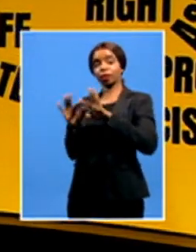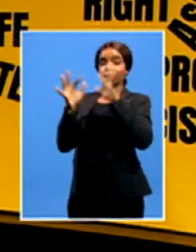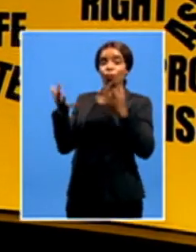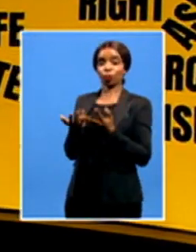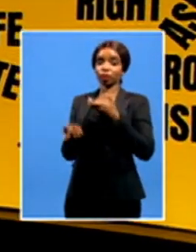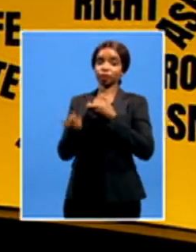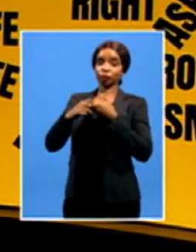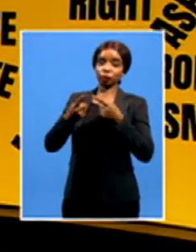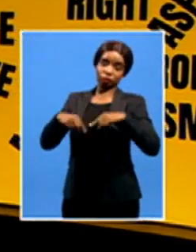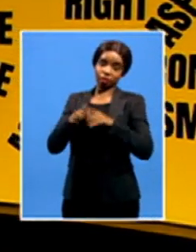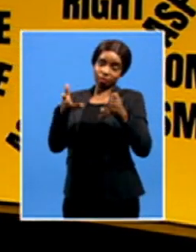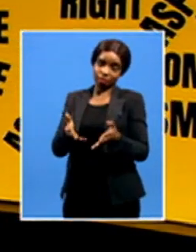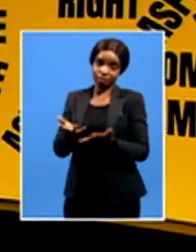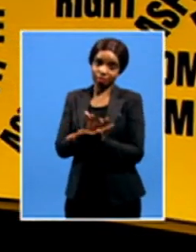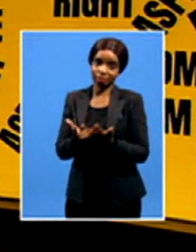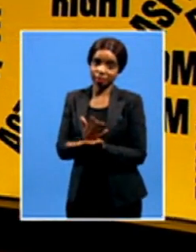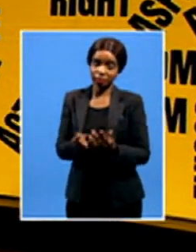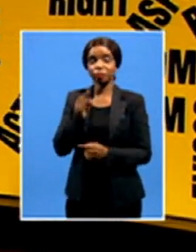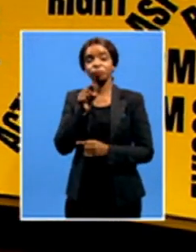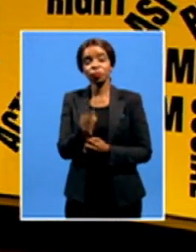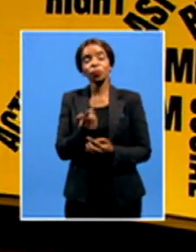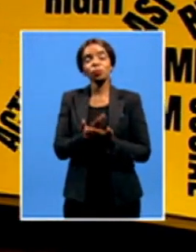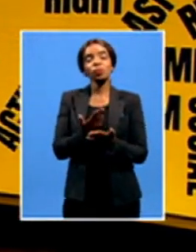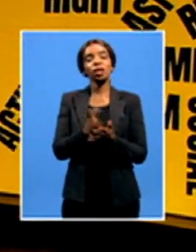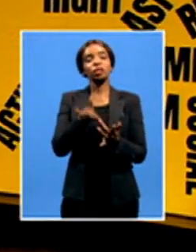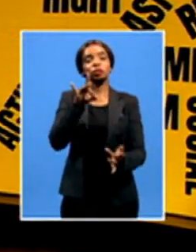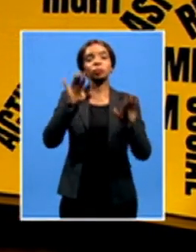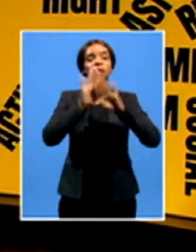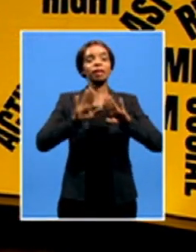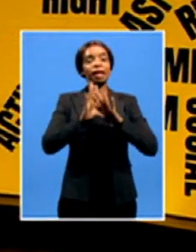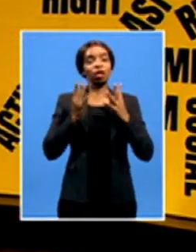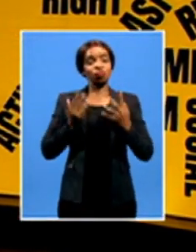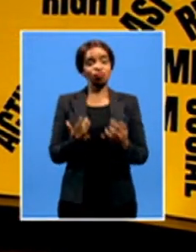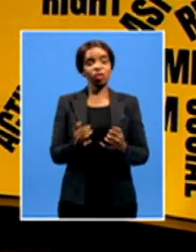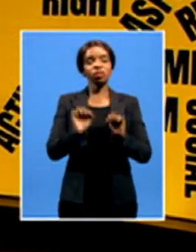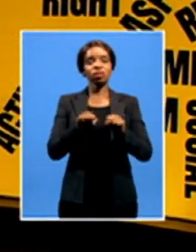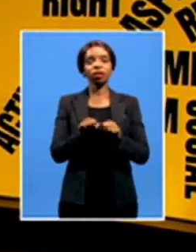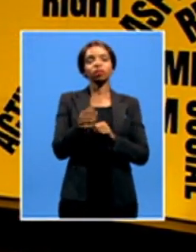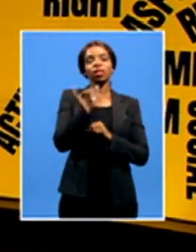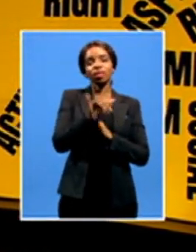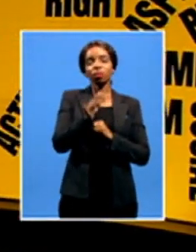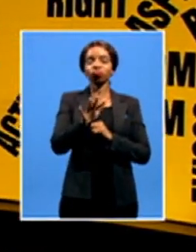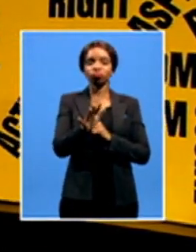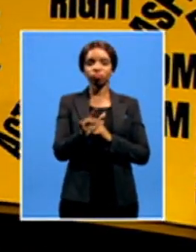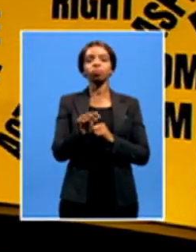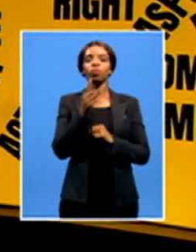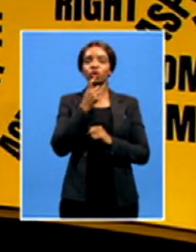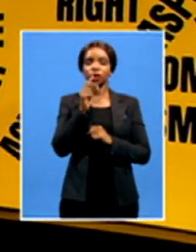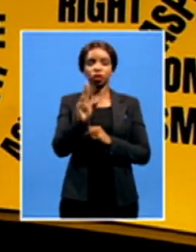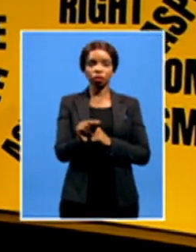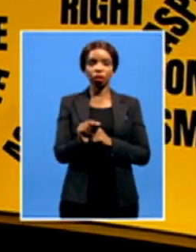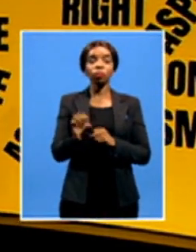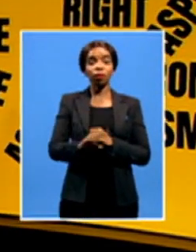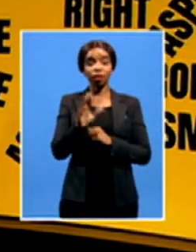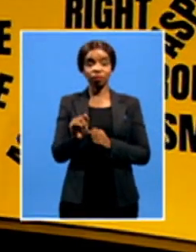world in these debates. So right here, choose a color. Green is yes, yellow is maybe, red is no. Have the last 25 years been good for